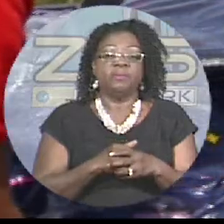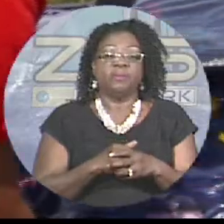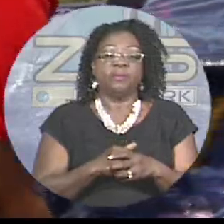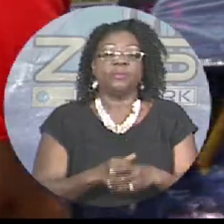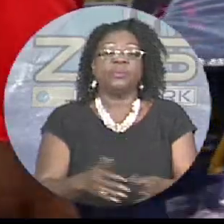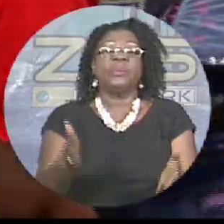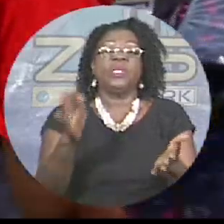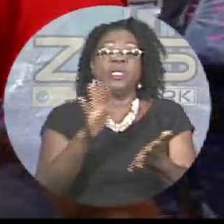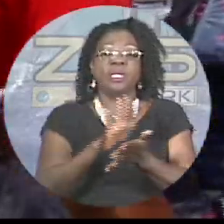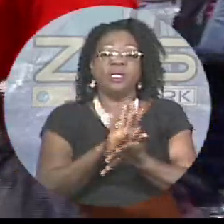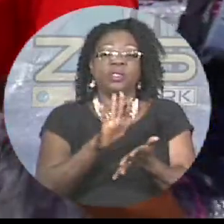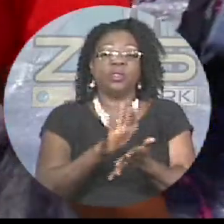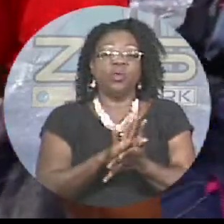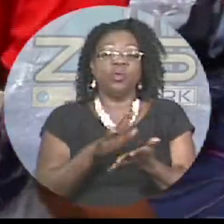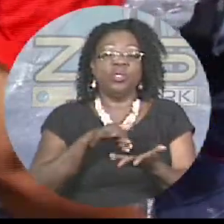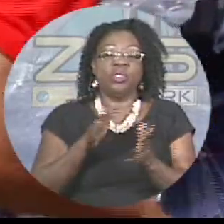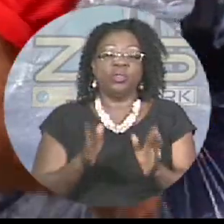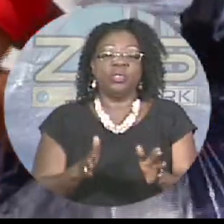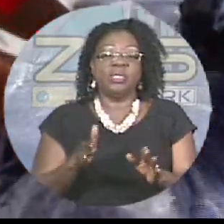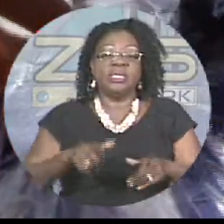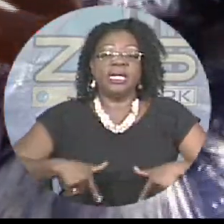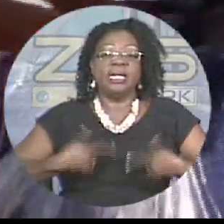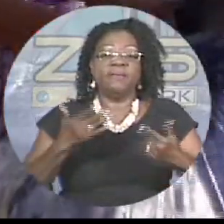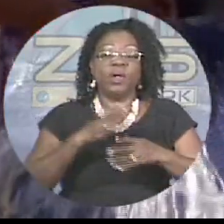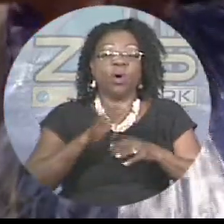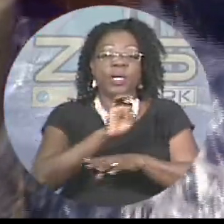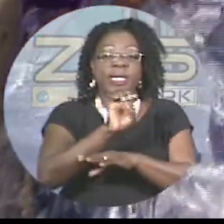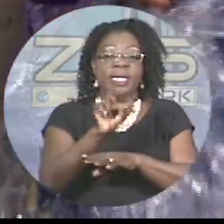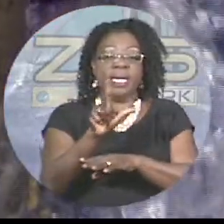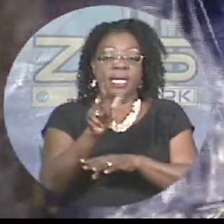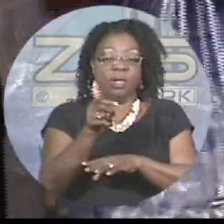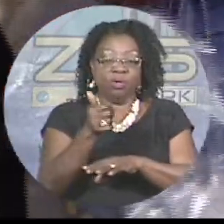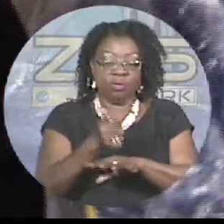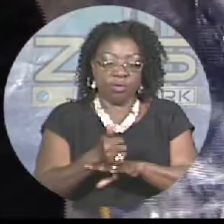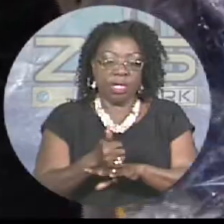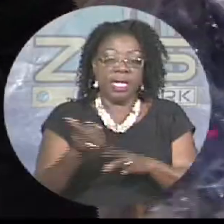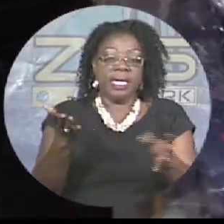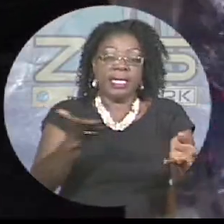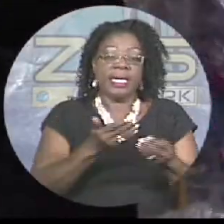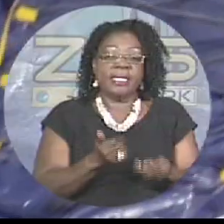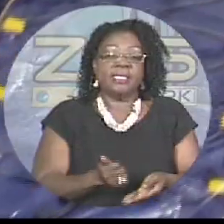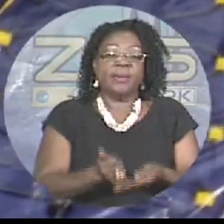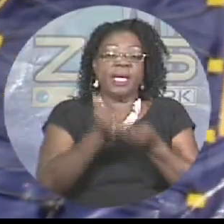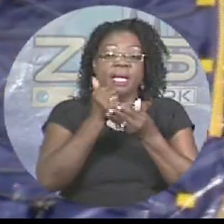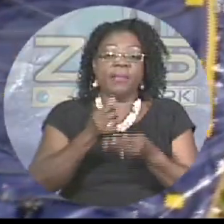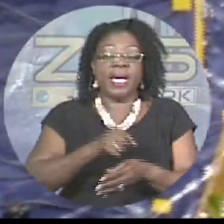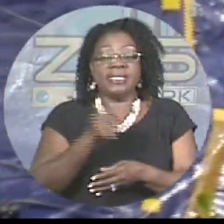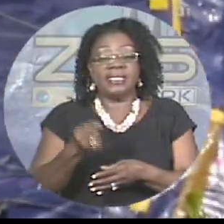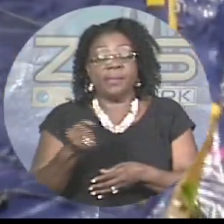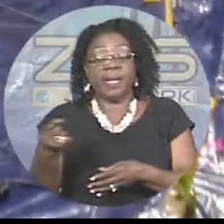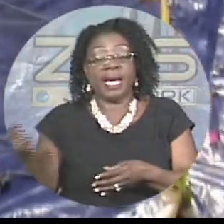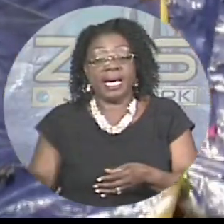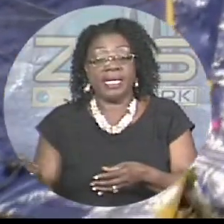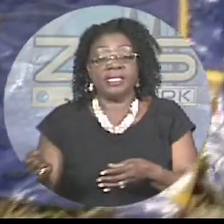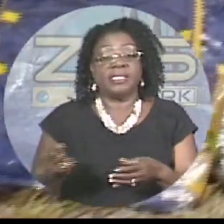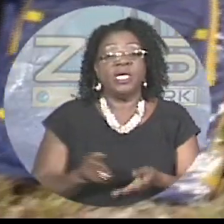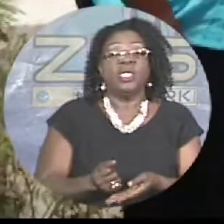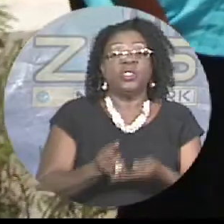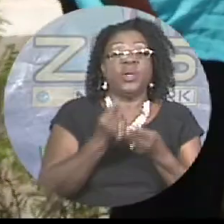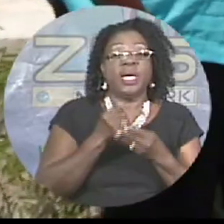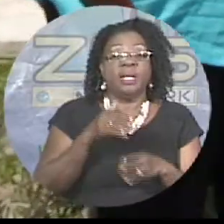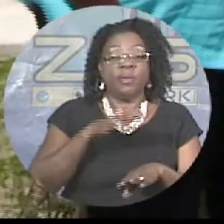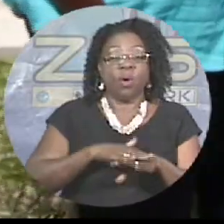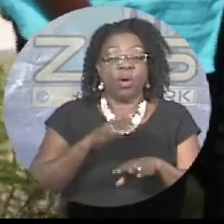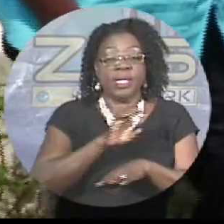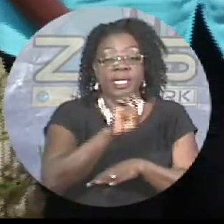School students living on Eleuthera getting some assistance as they prepare for back to school. Their help courtesy of the Rotary Club of Eleuthera in partnership